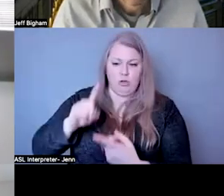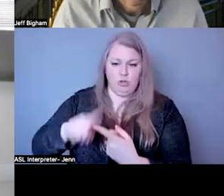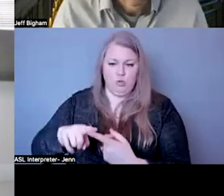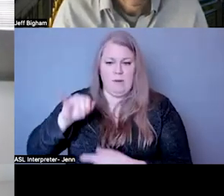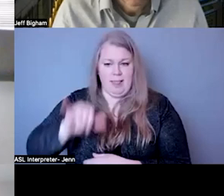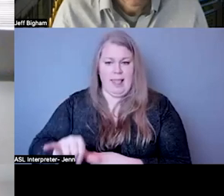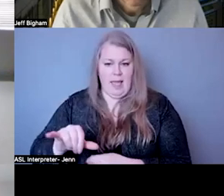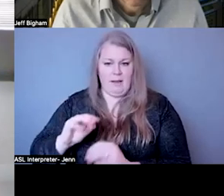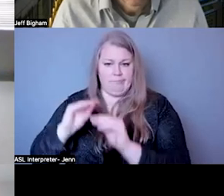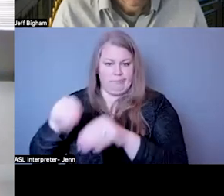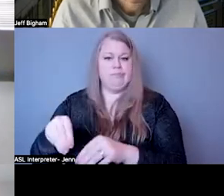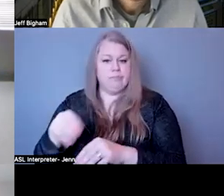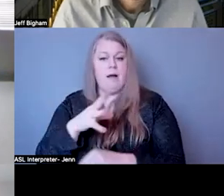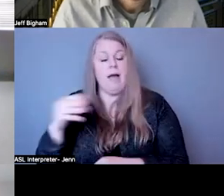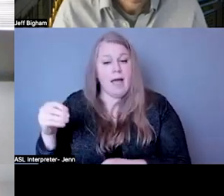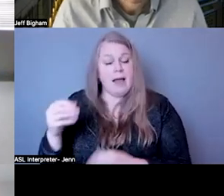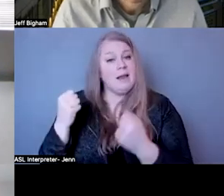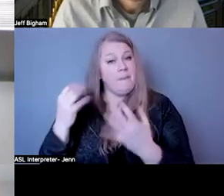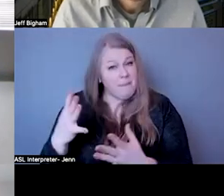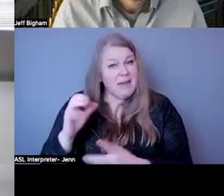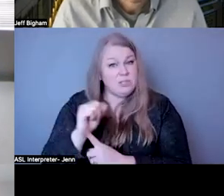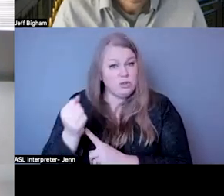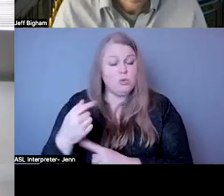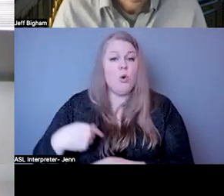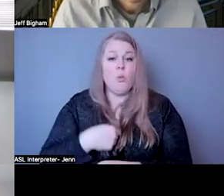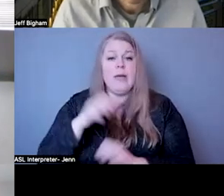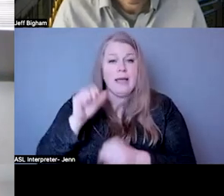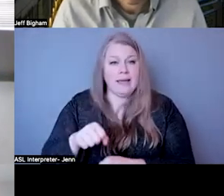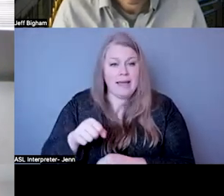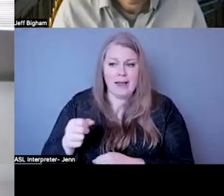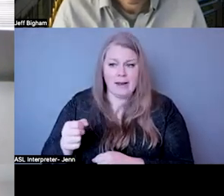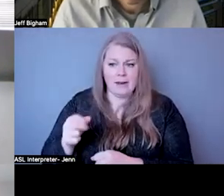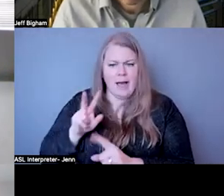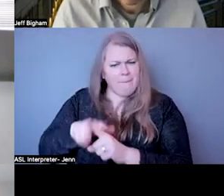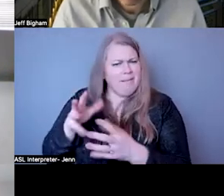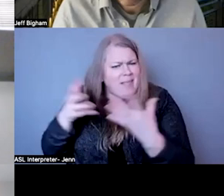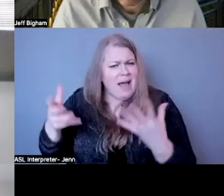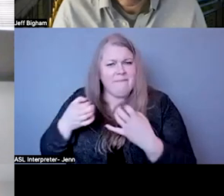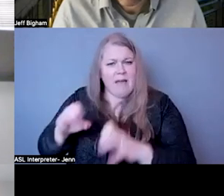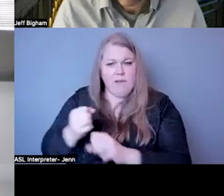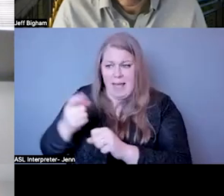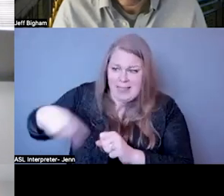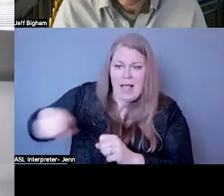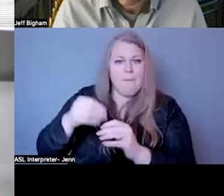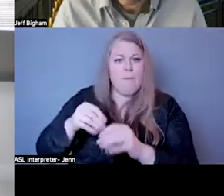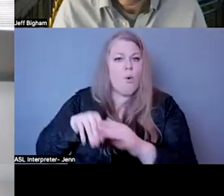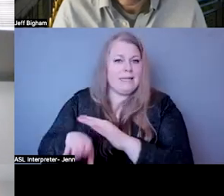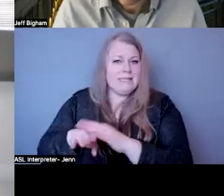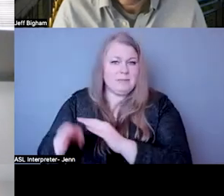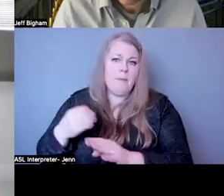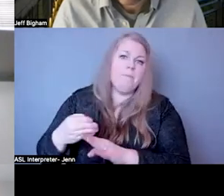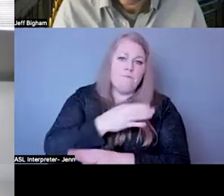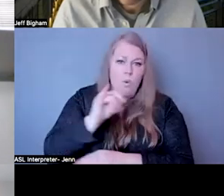rendering. And in many cases, that means that we could apply a lot of effort to making it accessible prior to the time that it